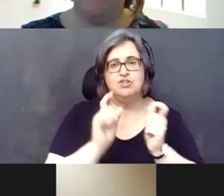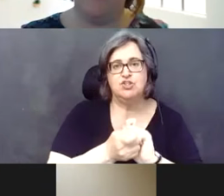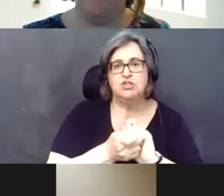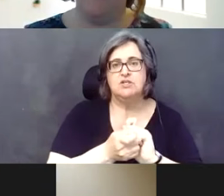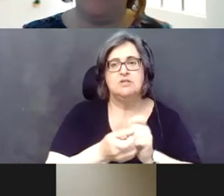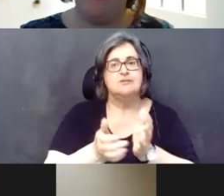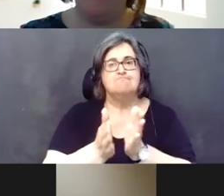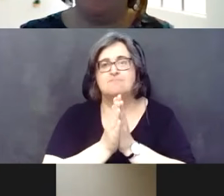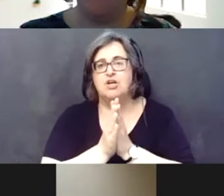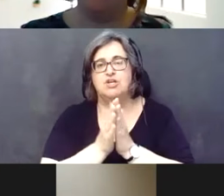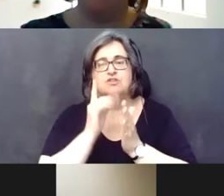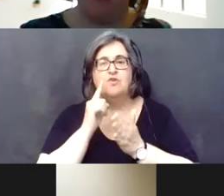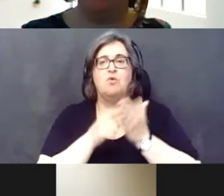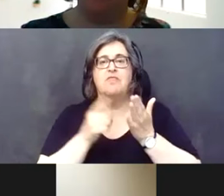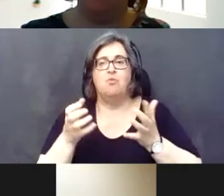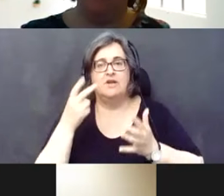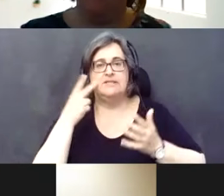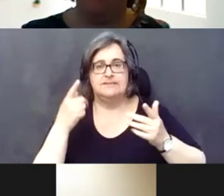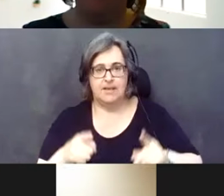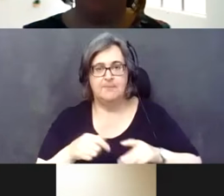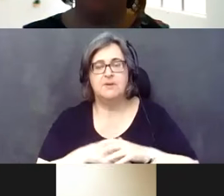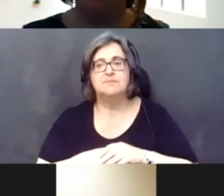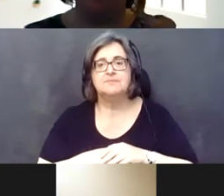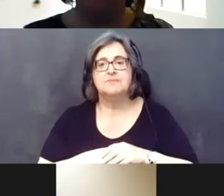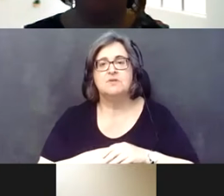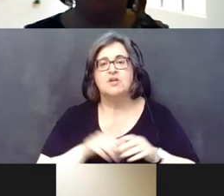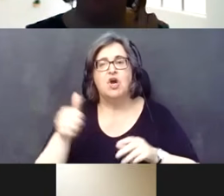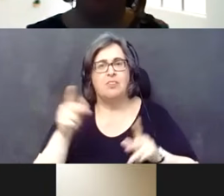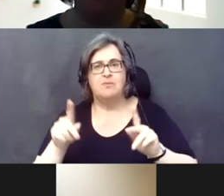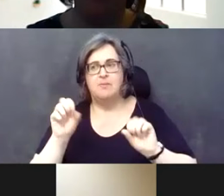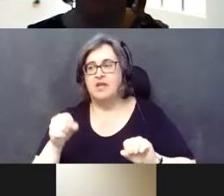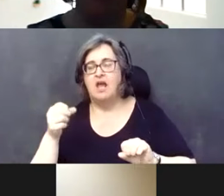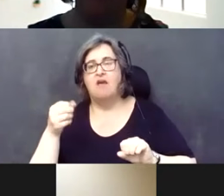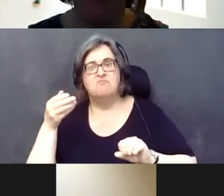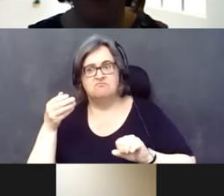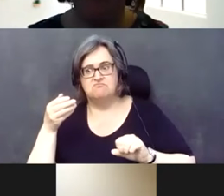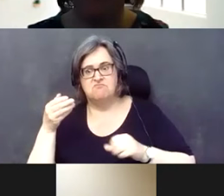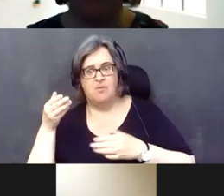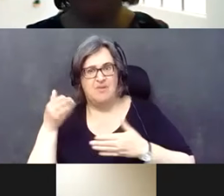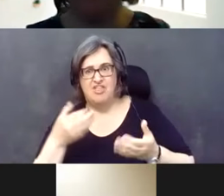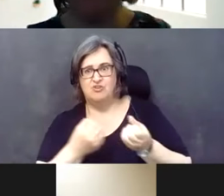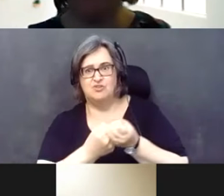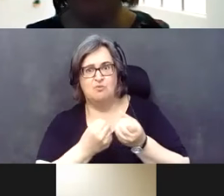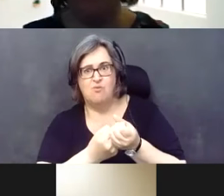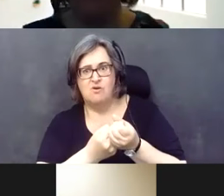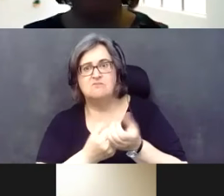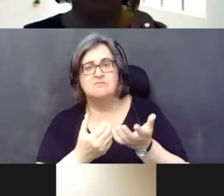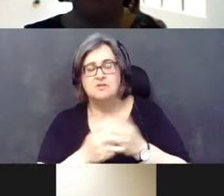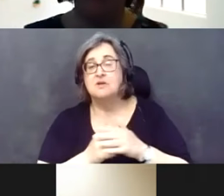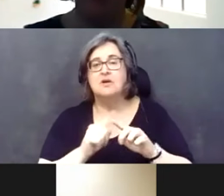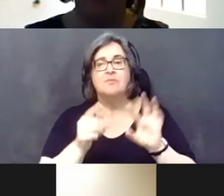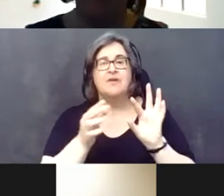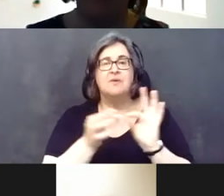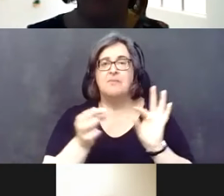for what they want to see happen, and that others can really be there to support and provide backup for that, but that the message is